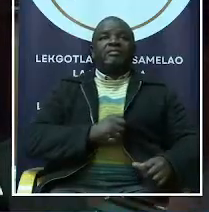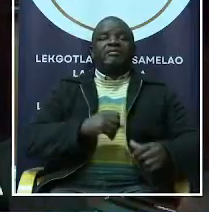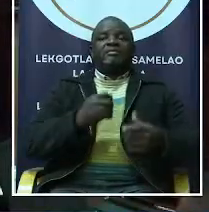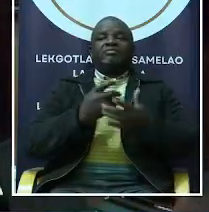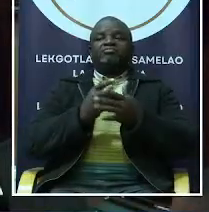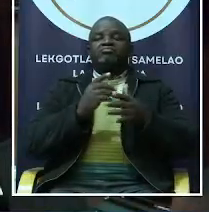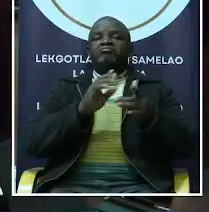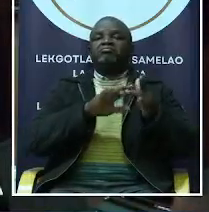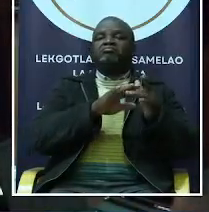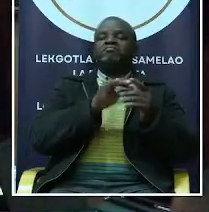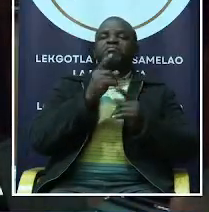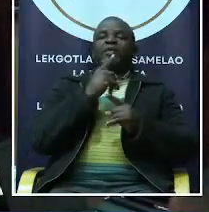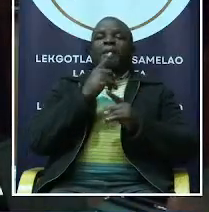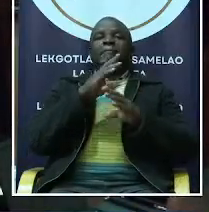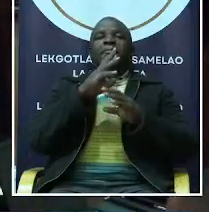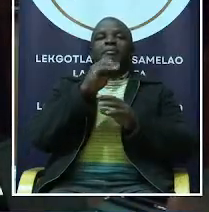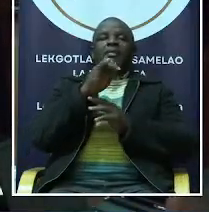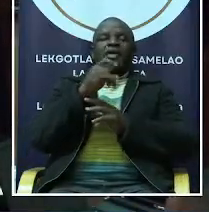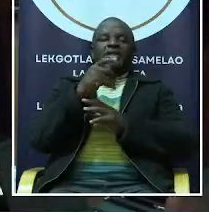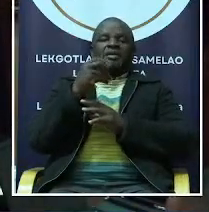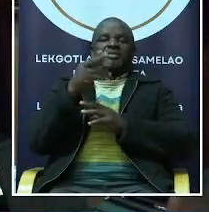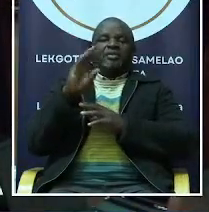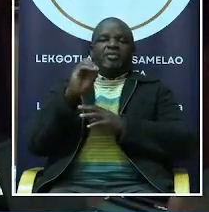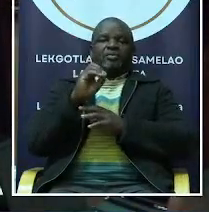Honorable Matabiso Raboroko.